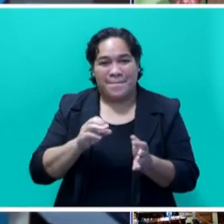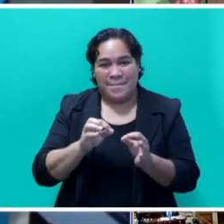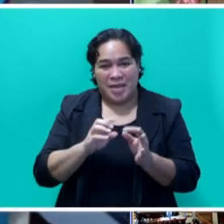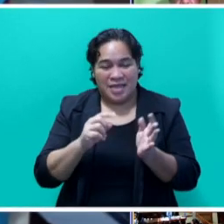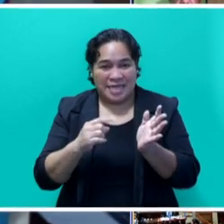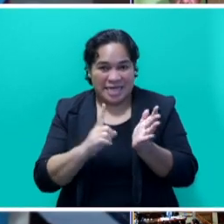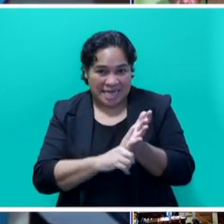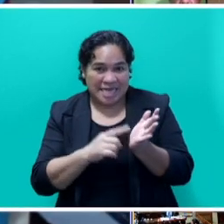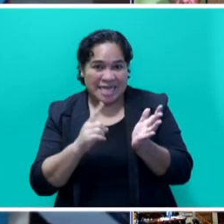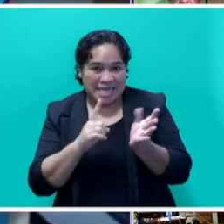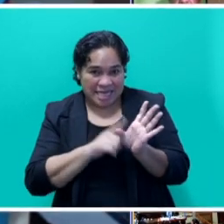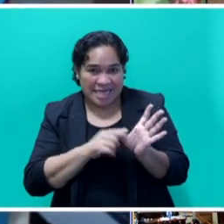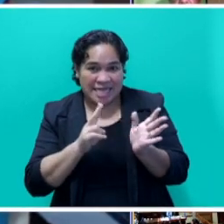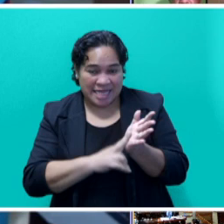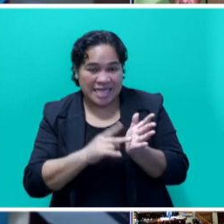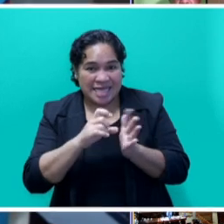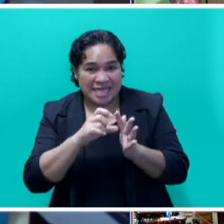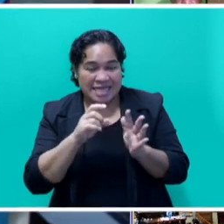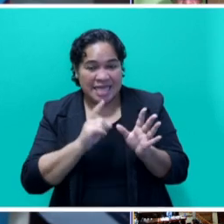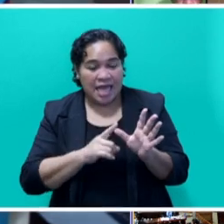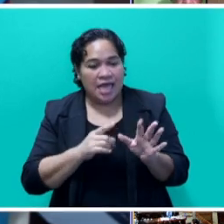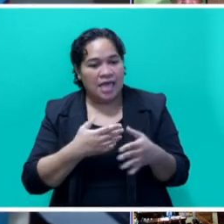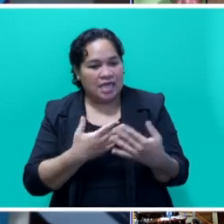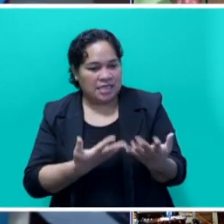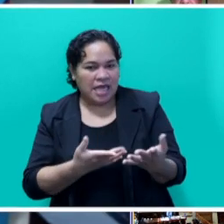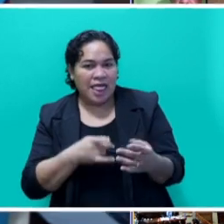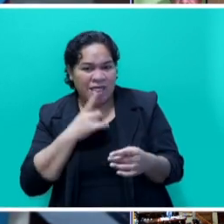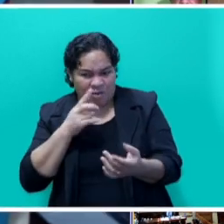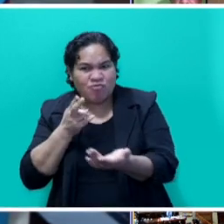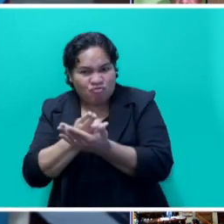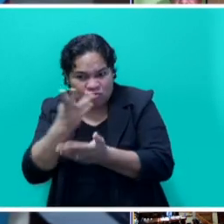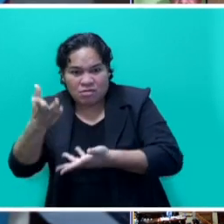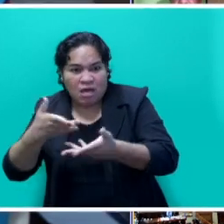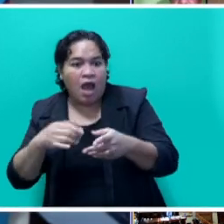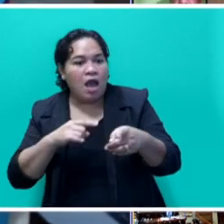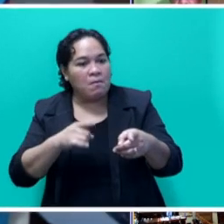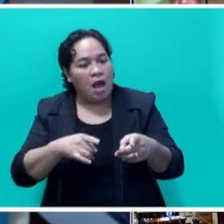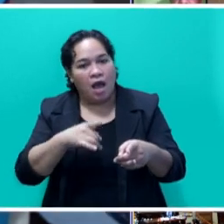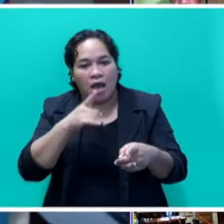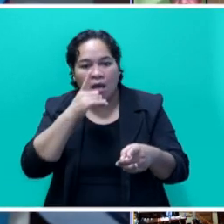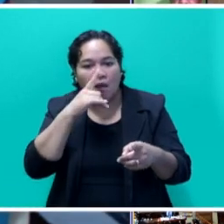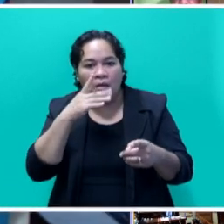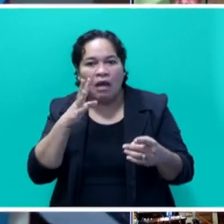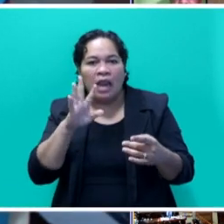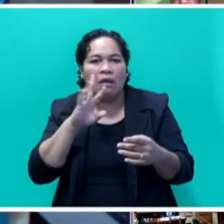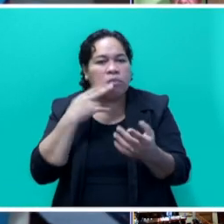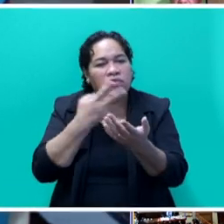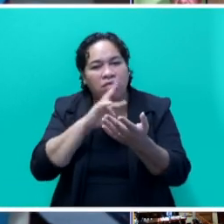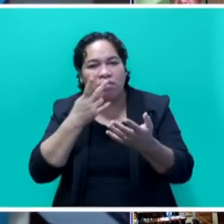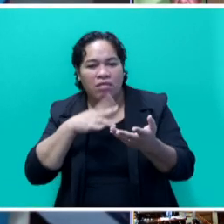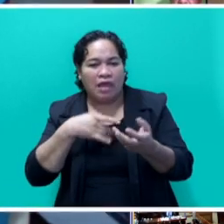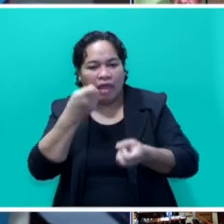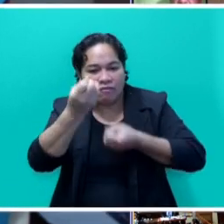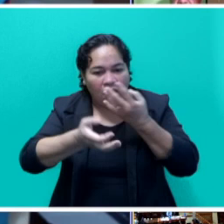disingenuous folks, that truth has been muddled beyond recognition for some landowning communities.